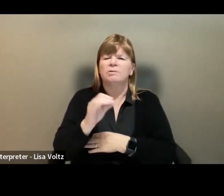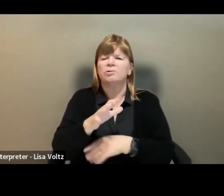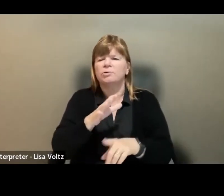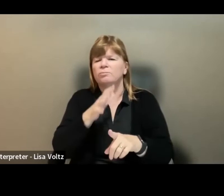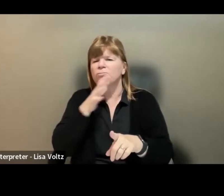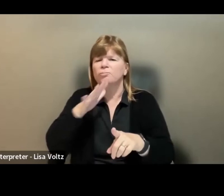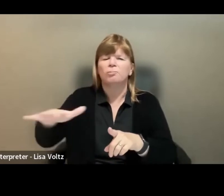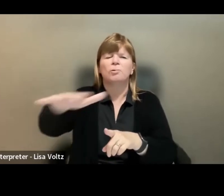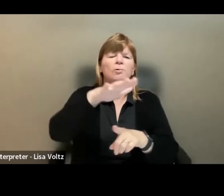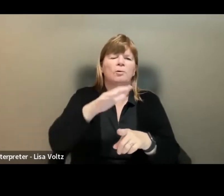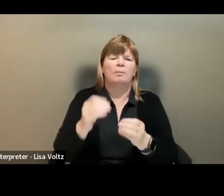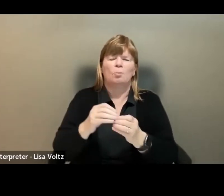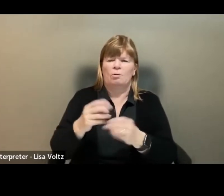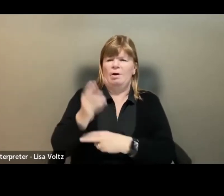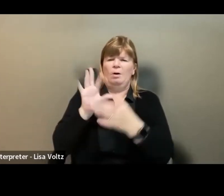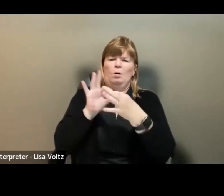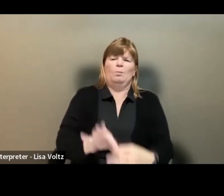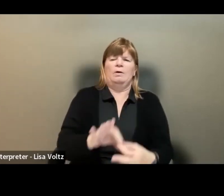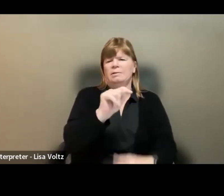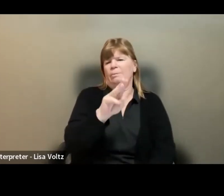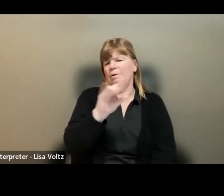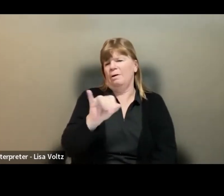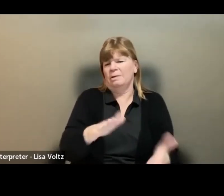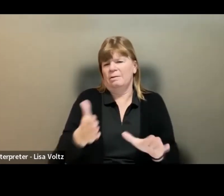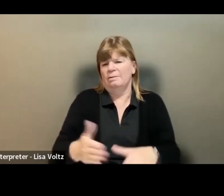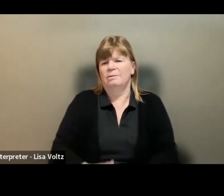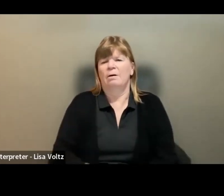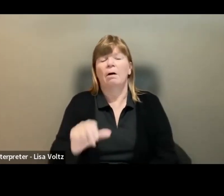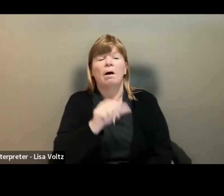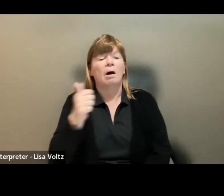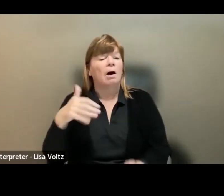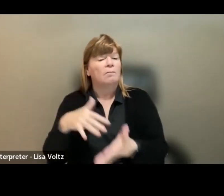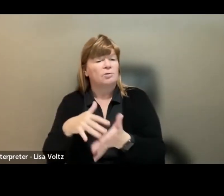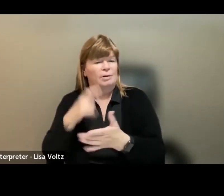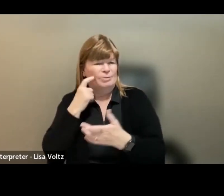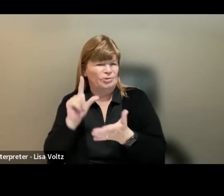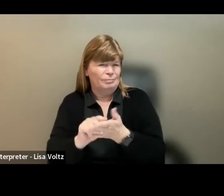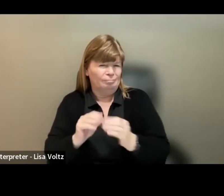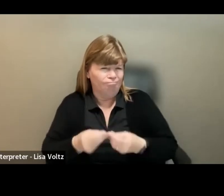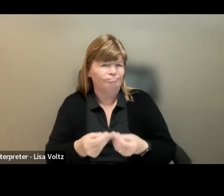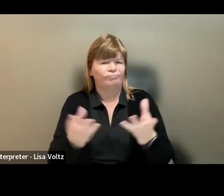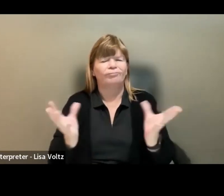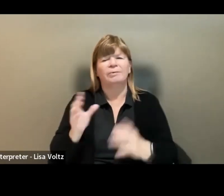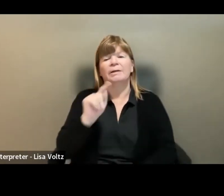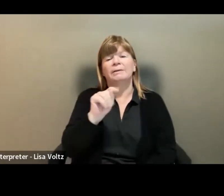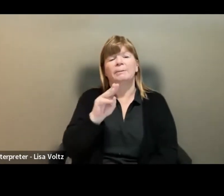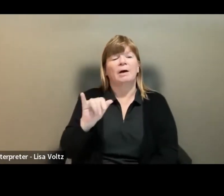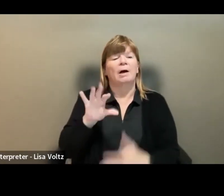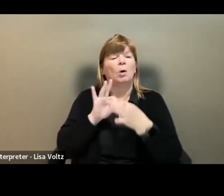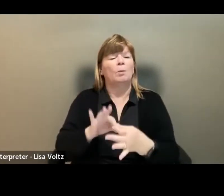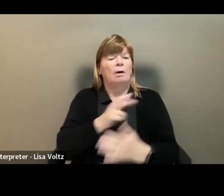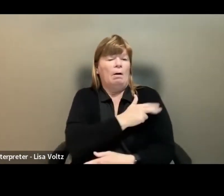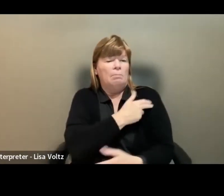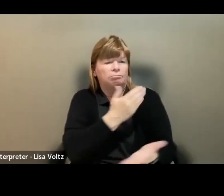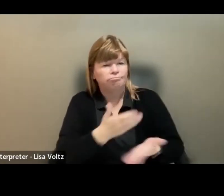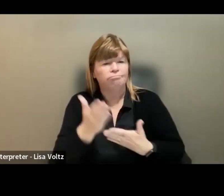higher rate of TBI-related deaths. Another study CDC published recently found that while TBI-related hospitalizations